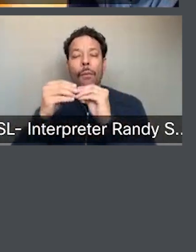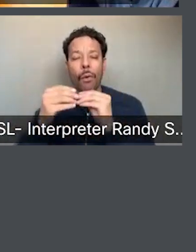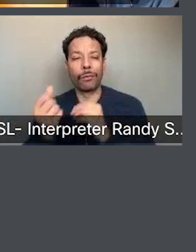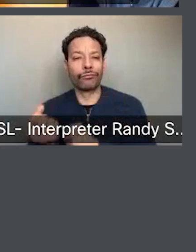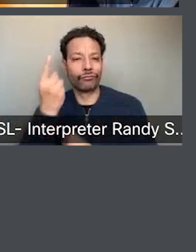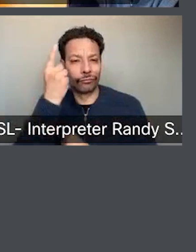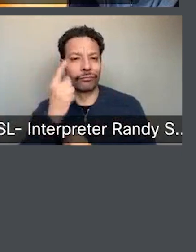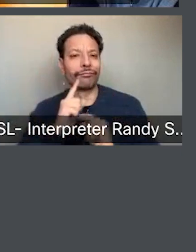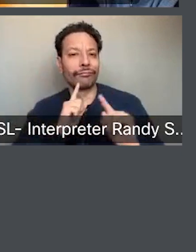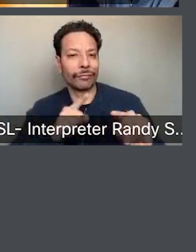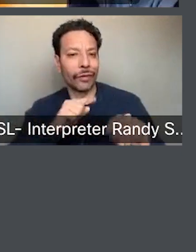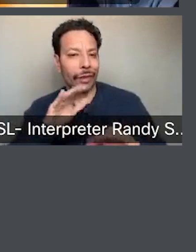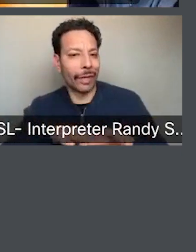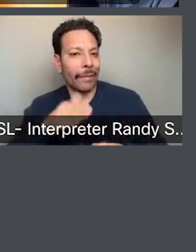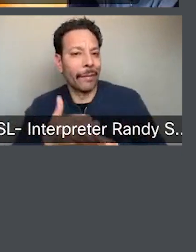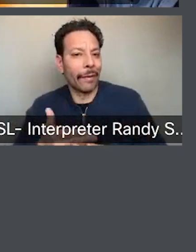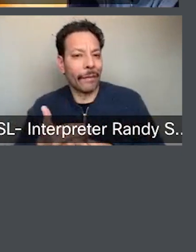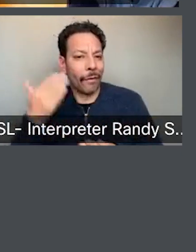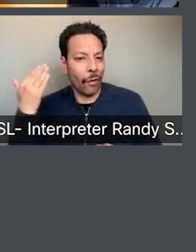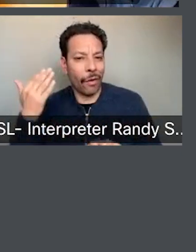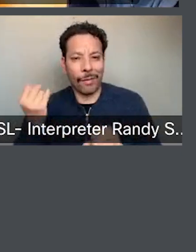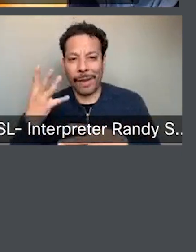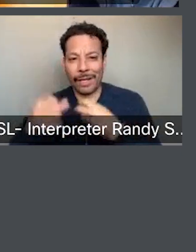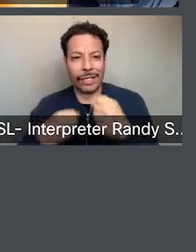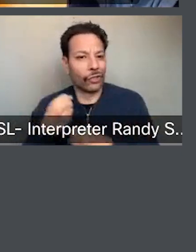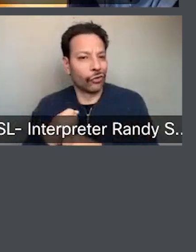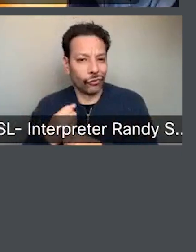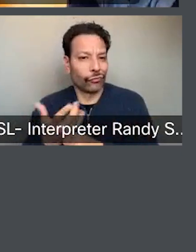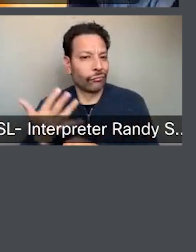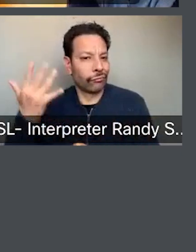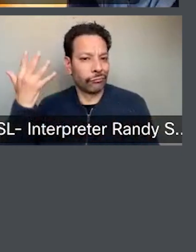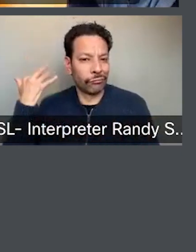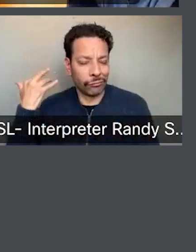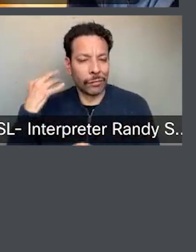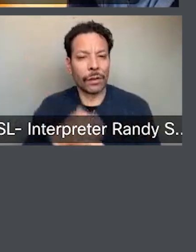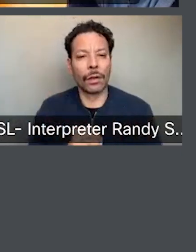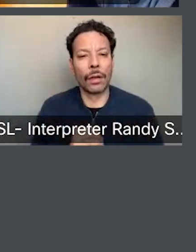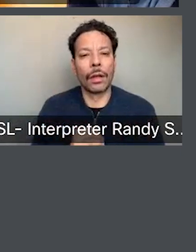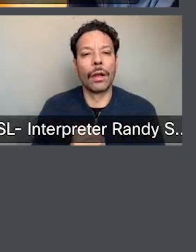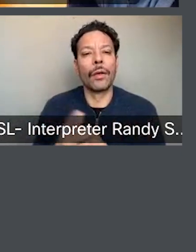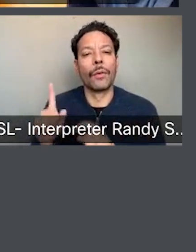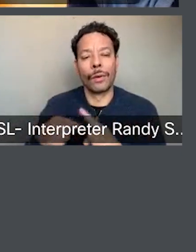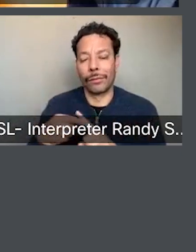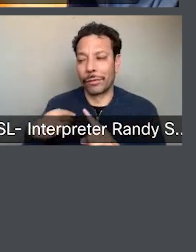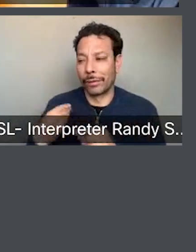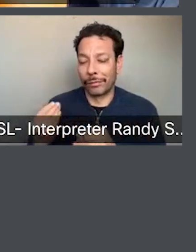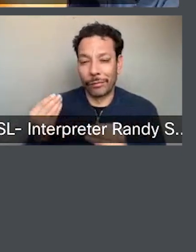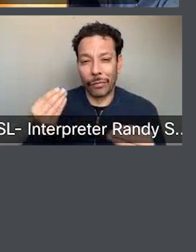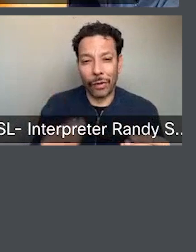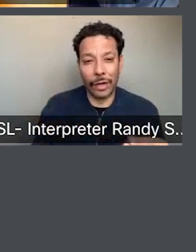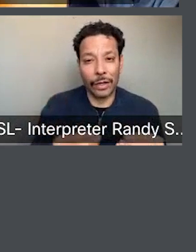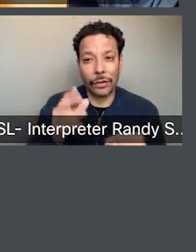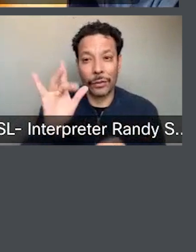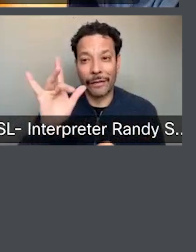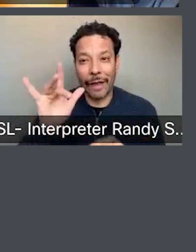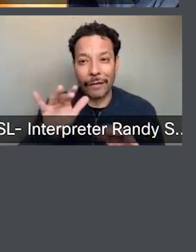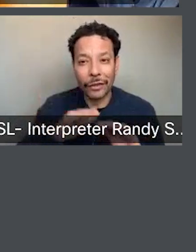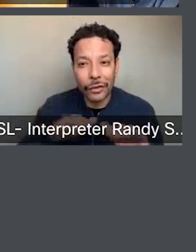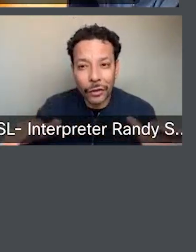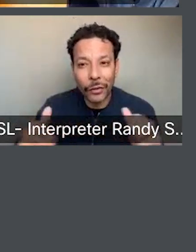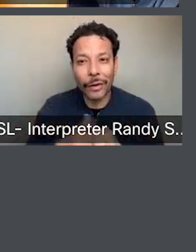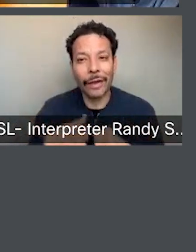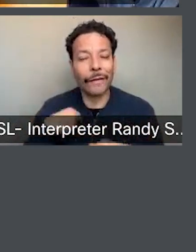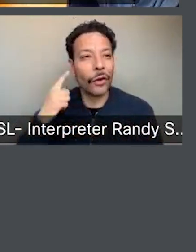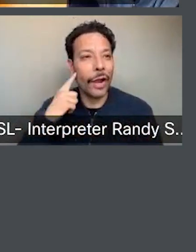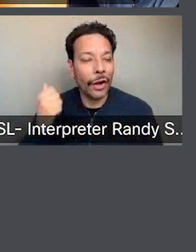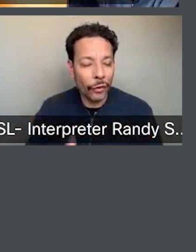were able to so many years ago when we brought in 25 children with unilateral